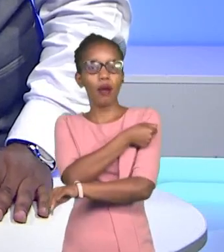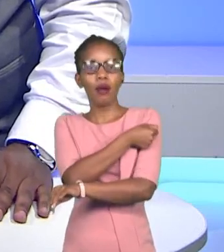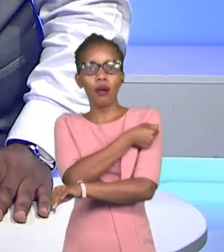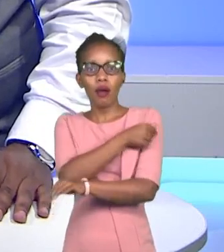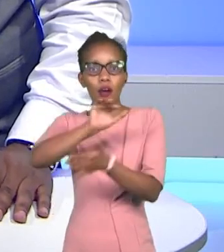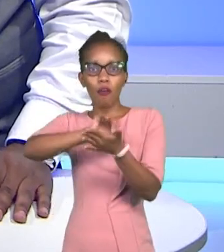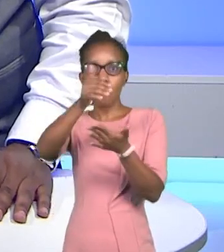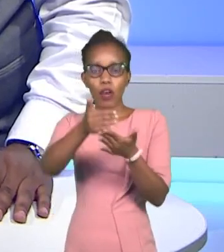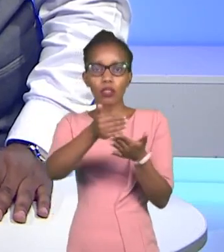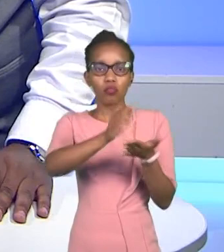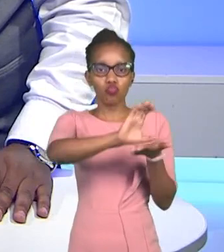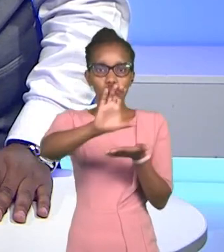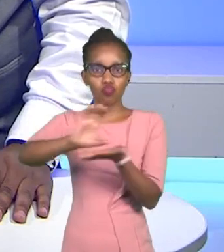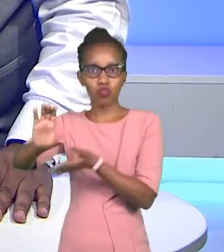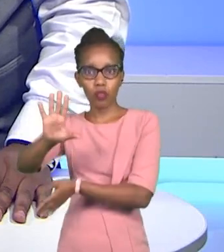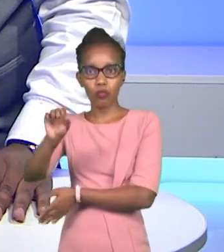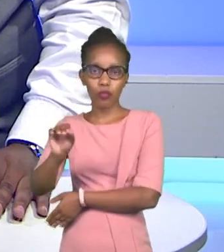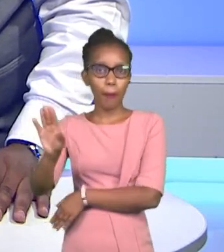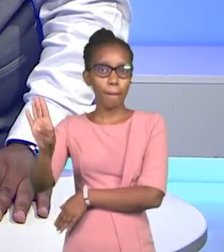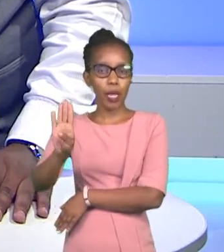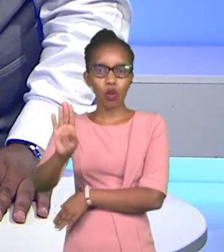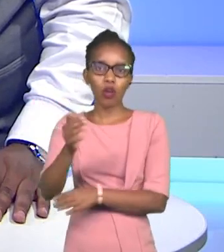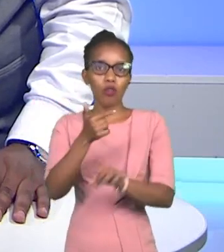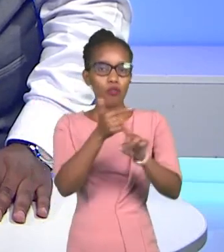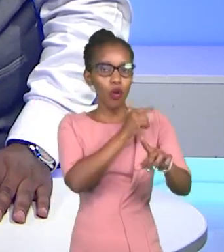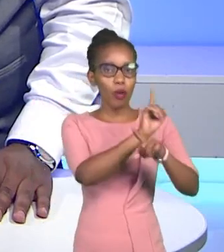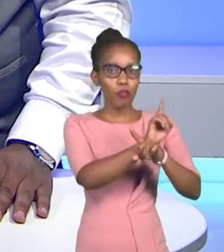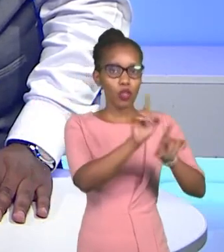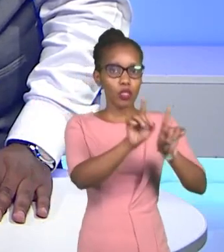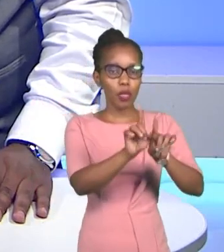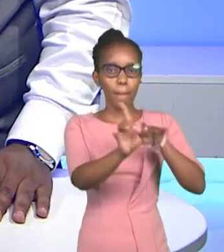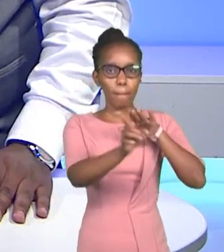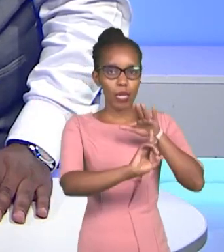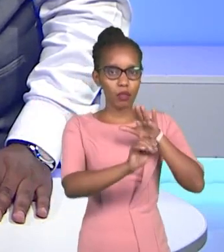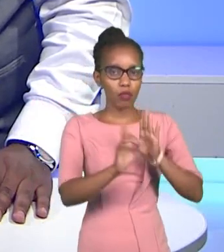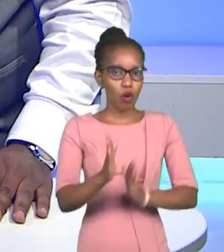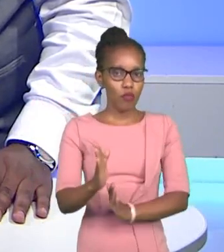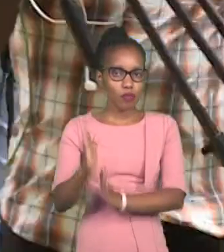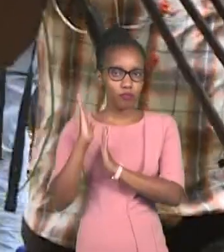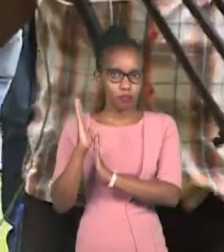financed by allocating a minimum of 50 billion shillings from the Defence and the Ministry of Interior budgets.